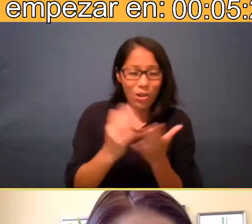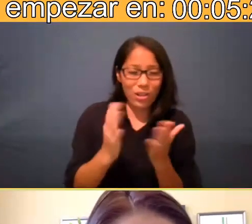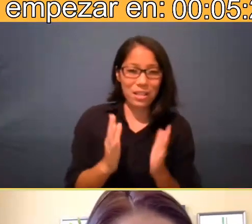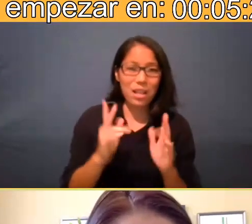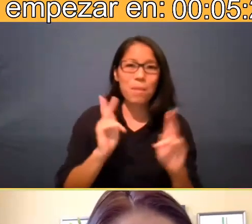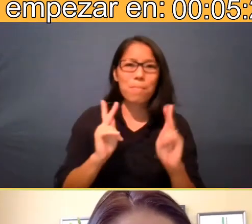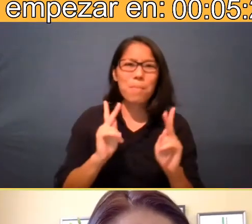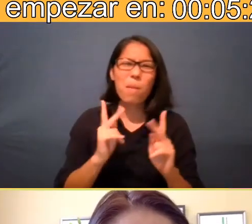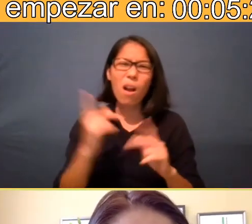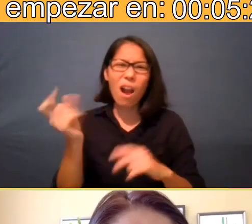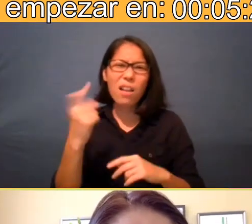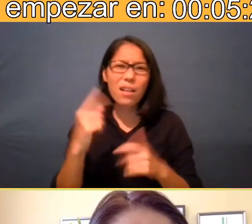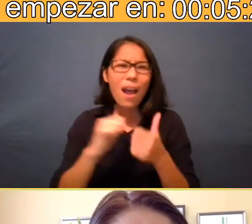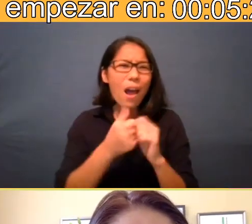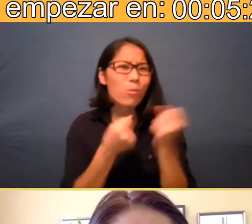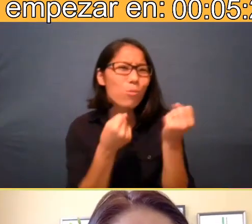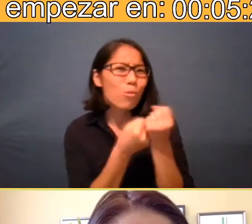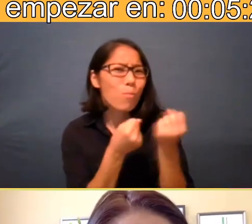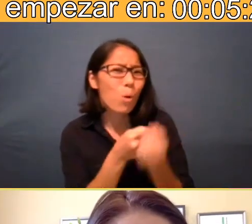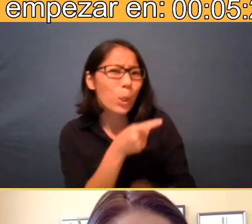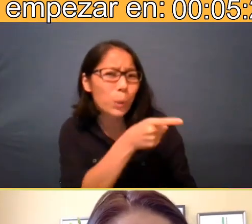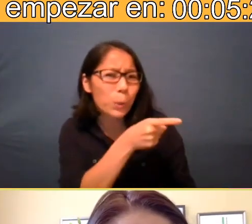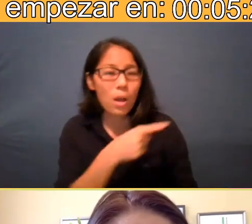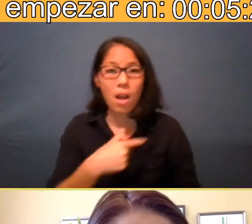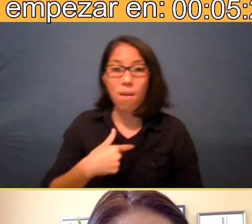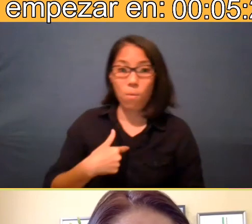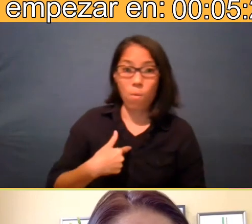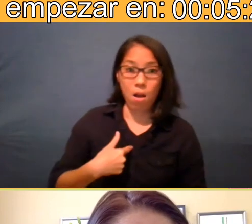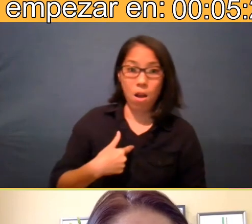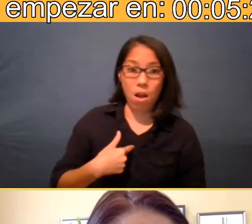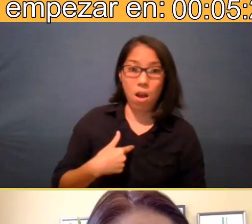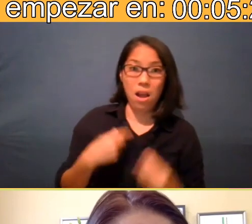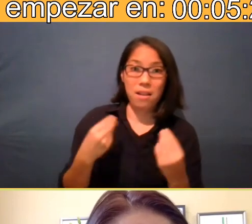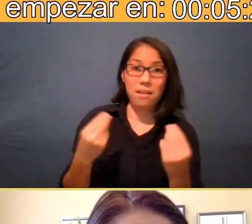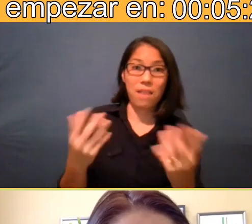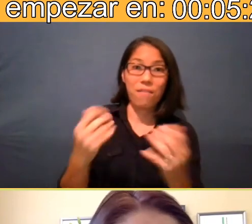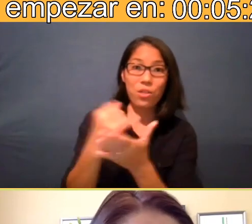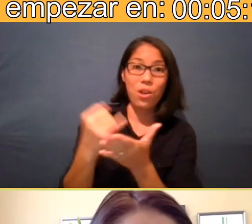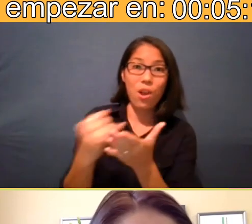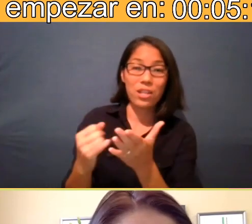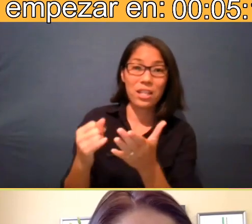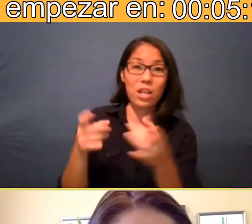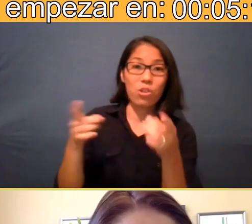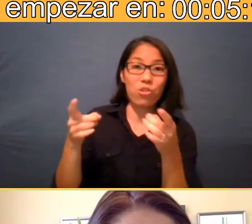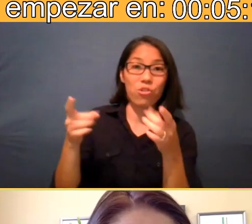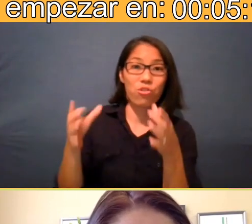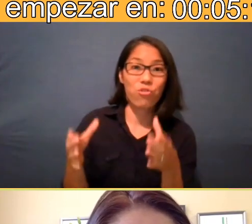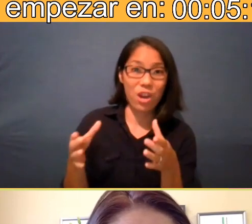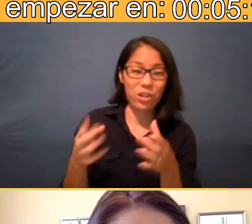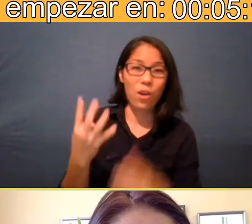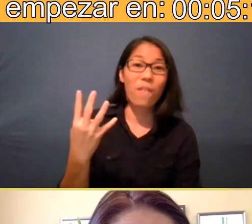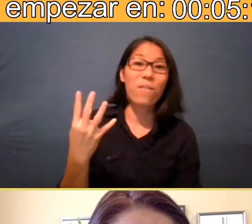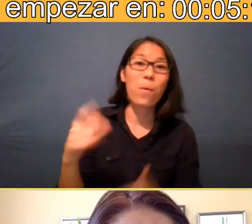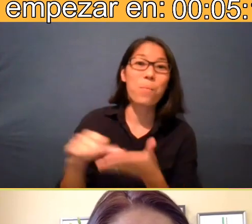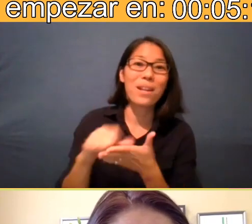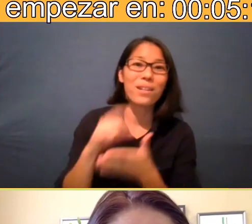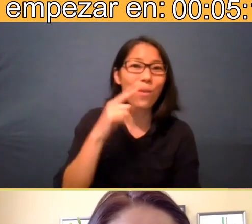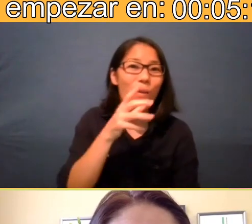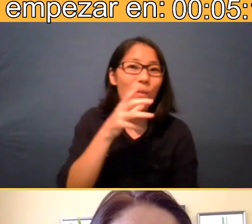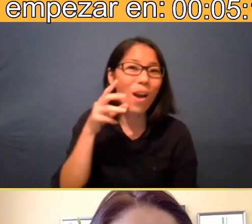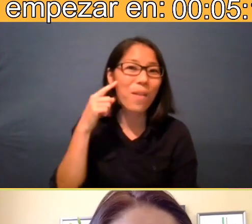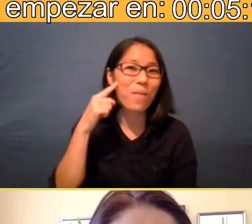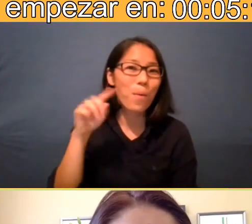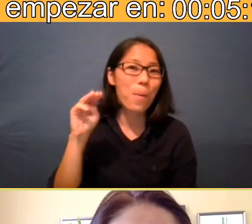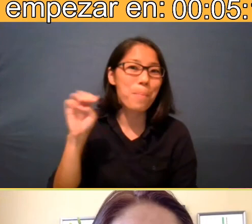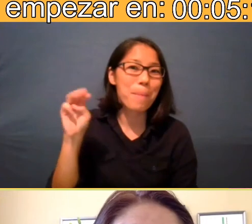we support you? And so when I gave the artistic director of Cara Mía 4 pages of A Farm for Meme, what